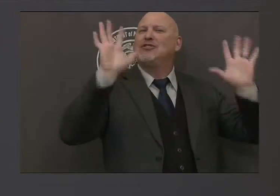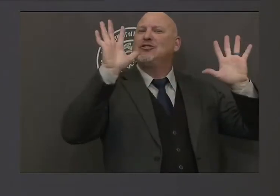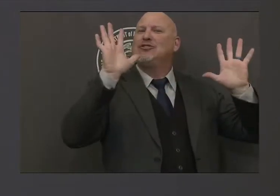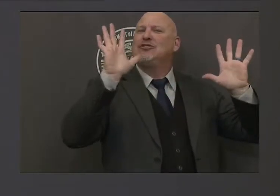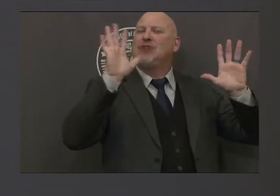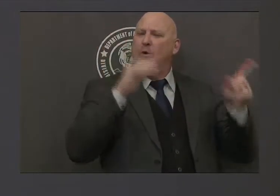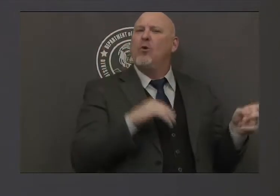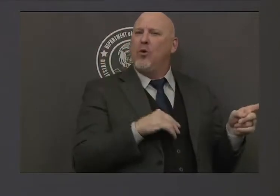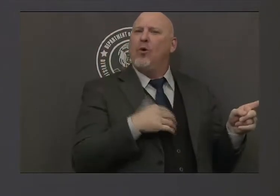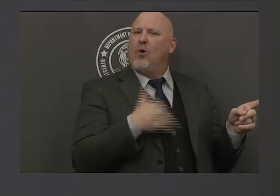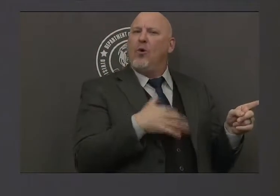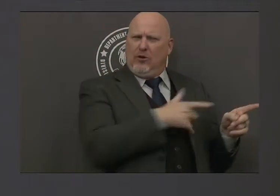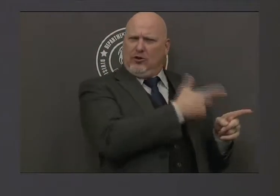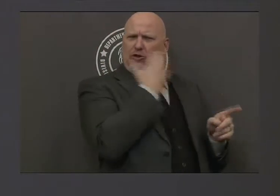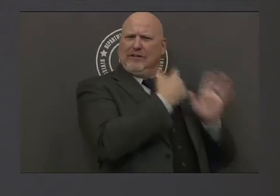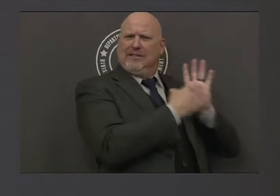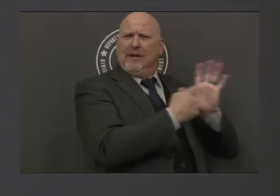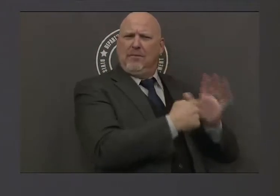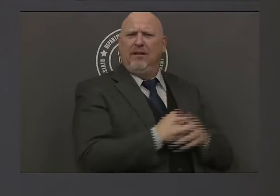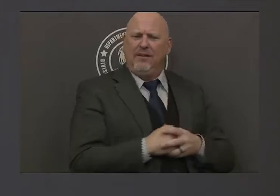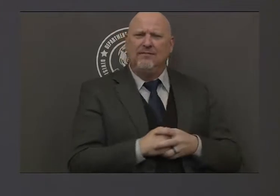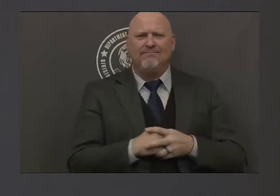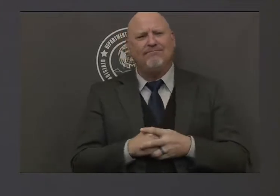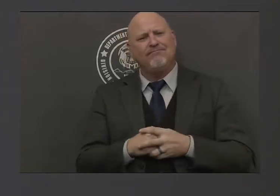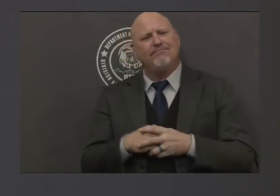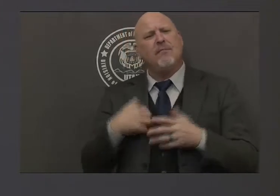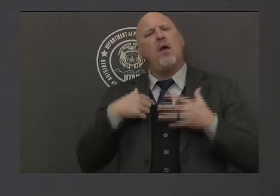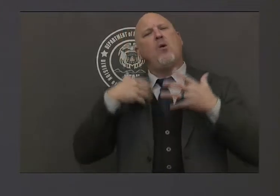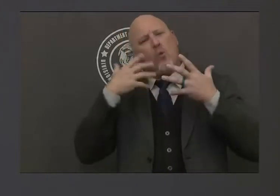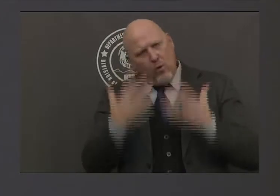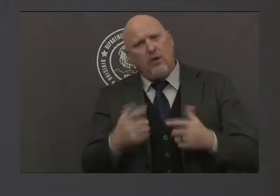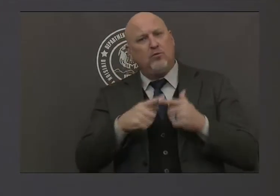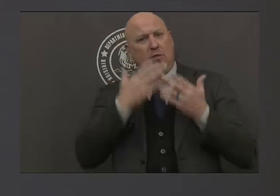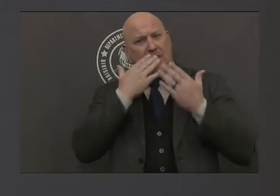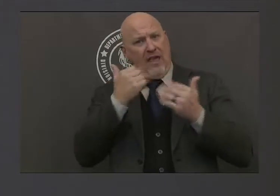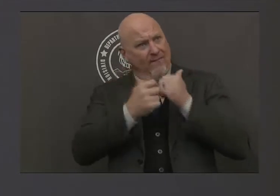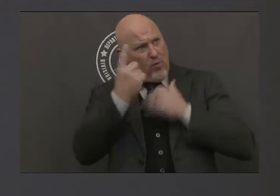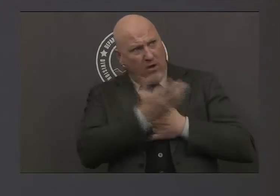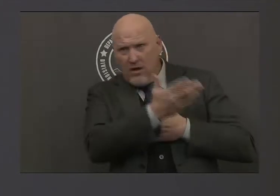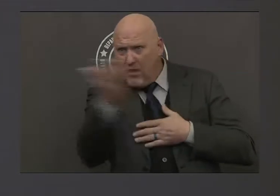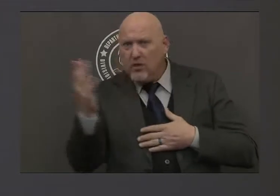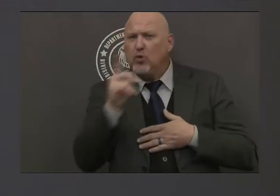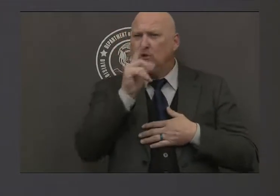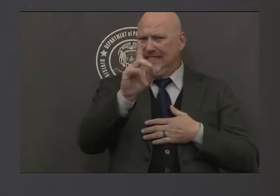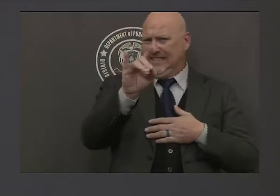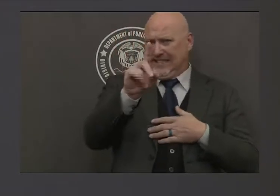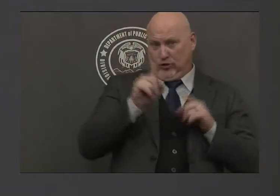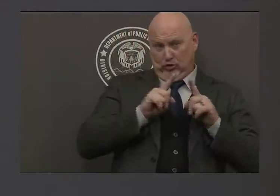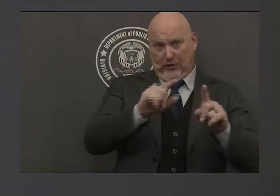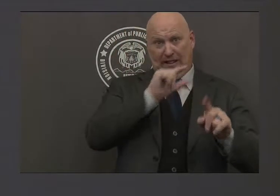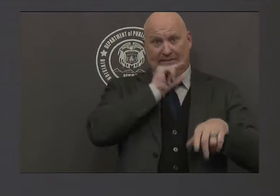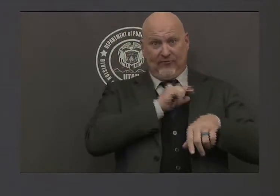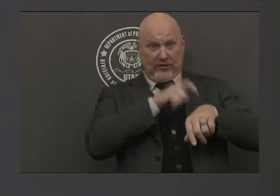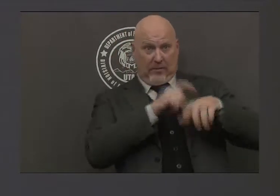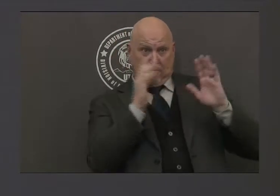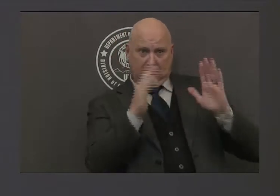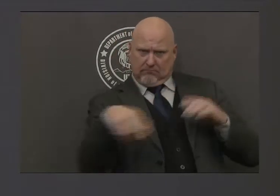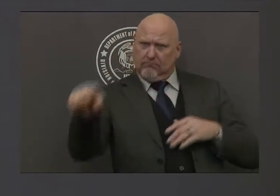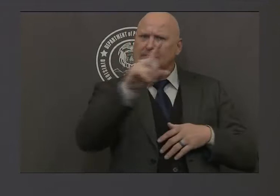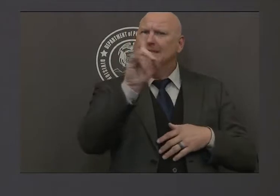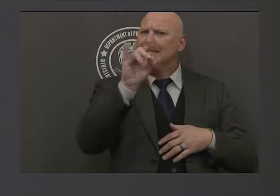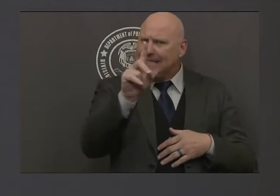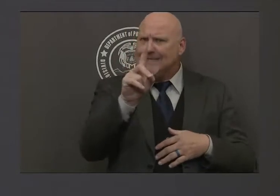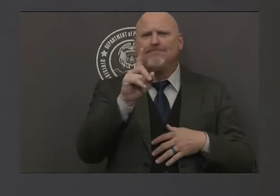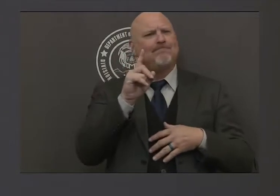during the holiday season. But to use the football analogy, we're not ready to spike the football now. This is